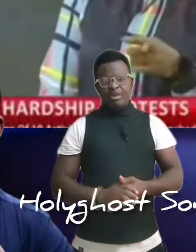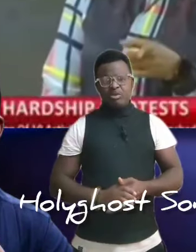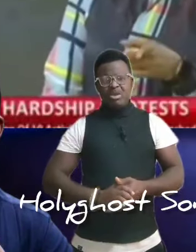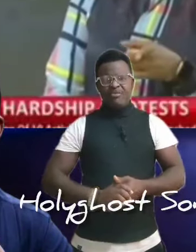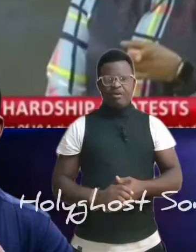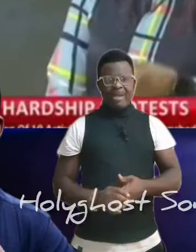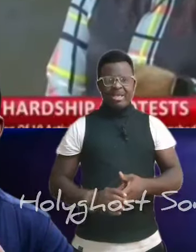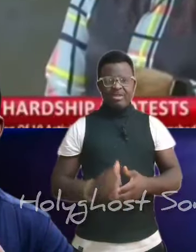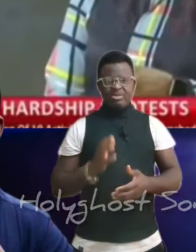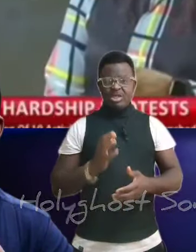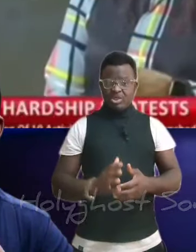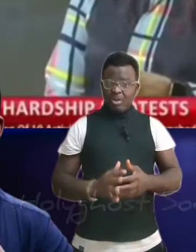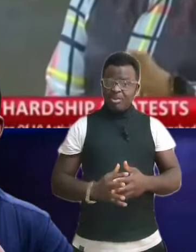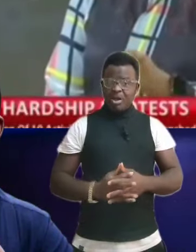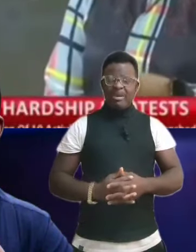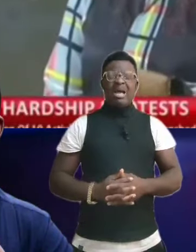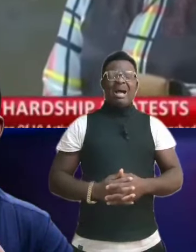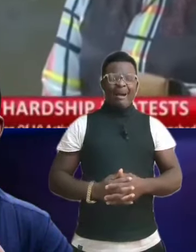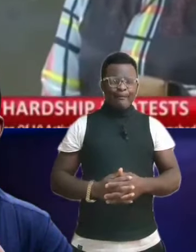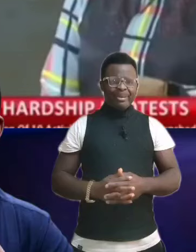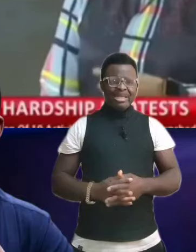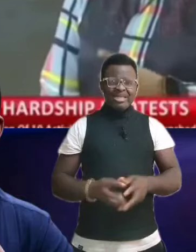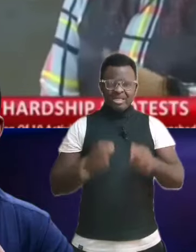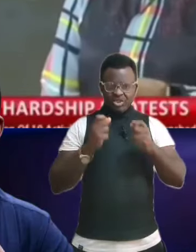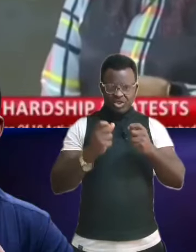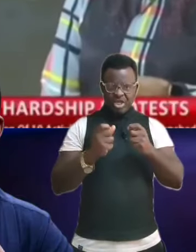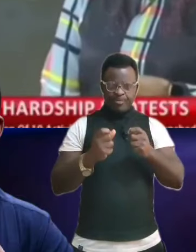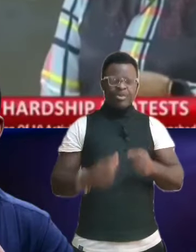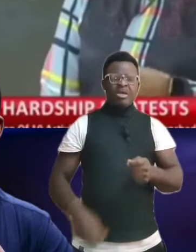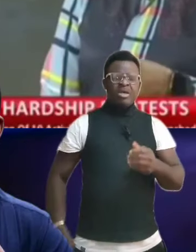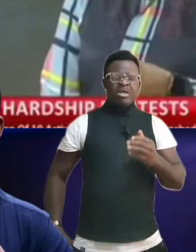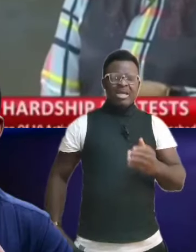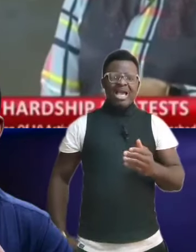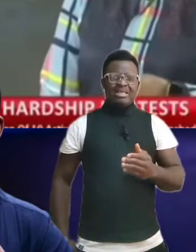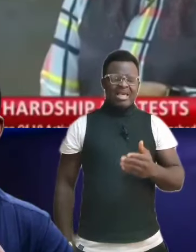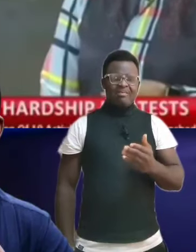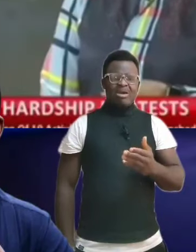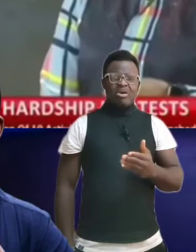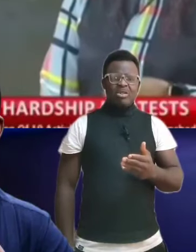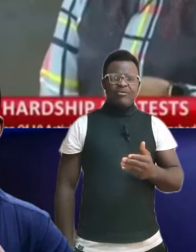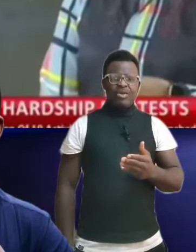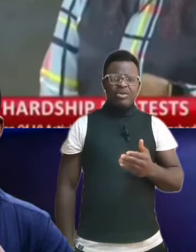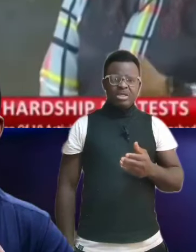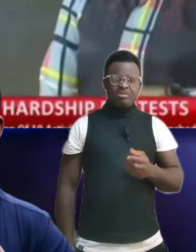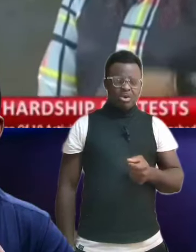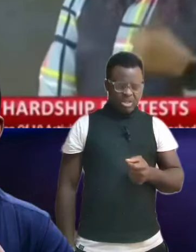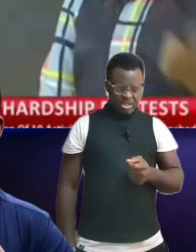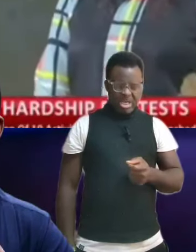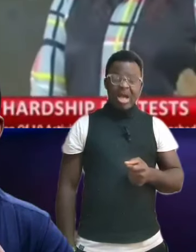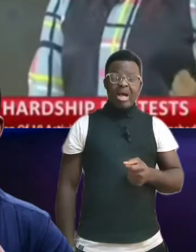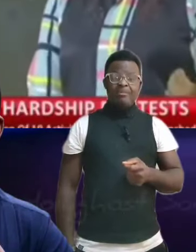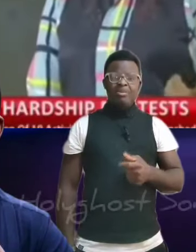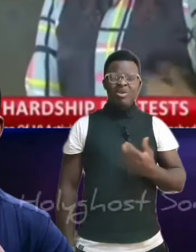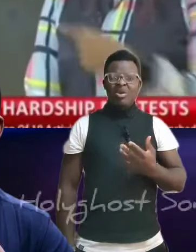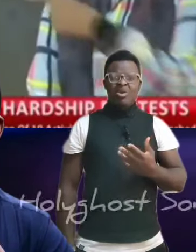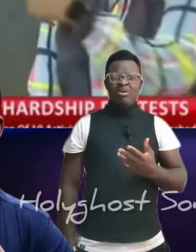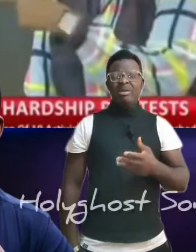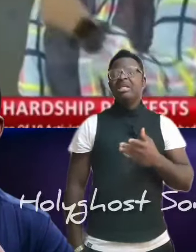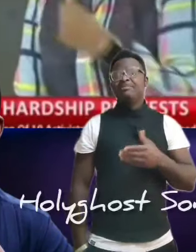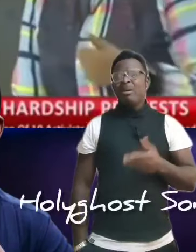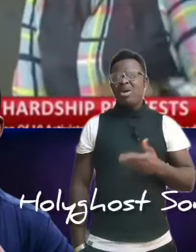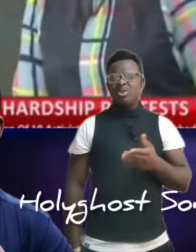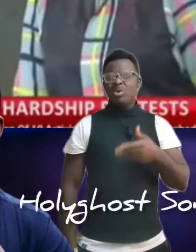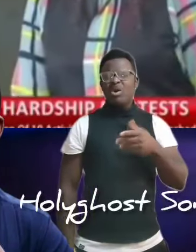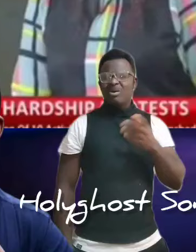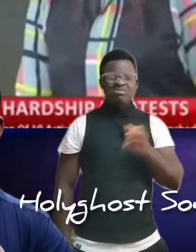Were the charges now leveled against those that were arrested? Because these persons that were arrested were those that took part in that protest, where